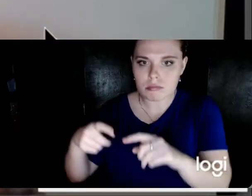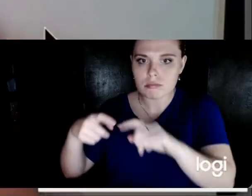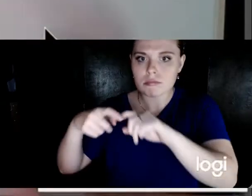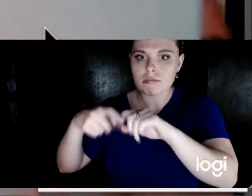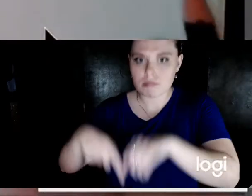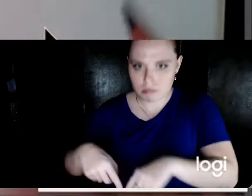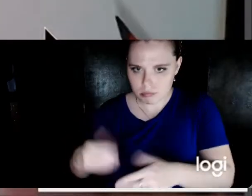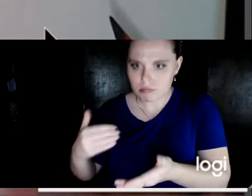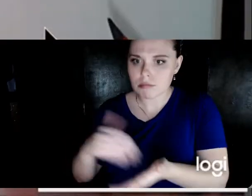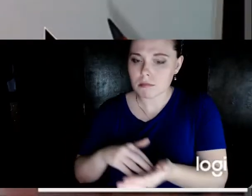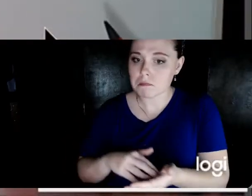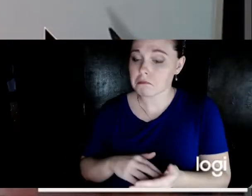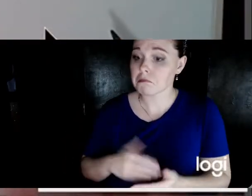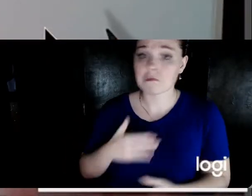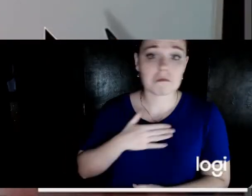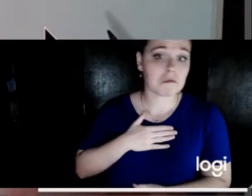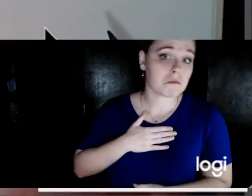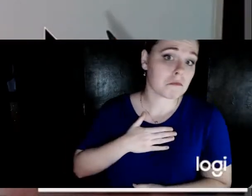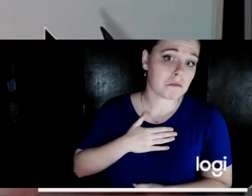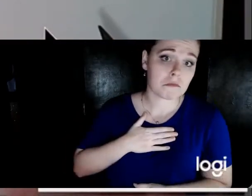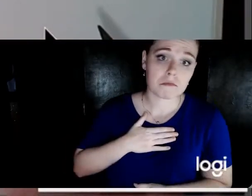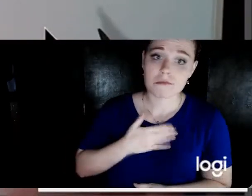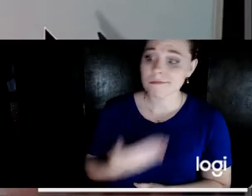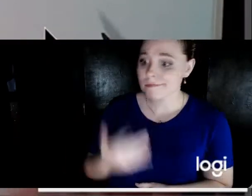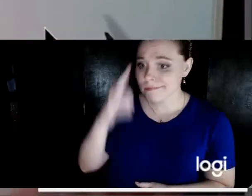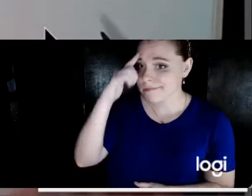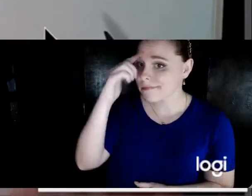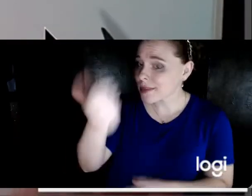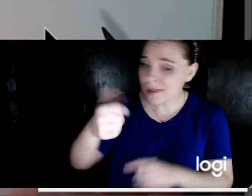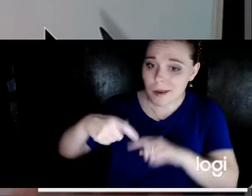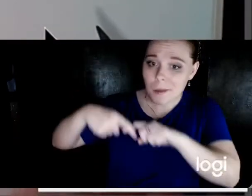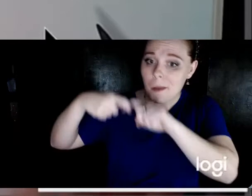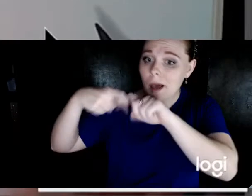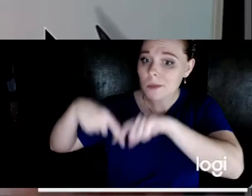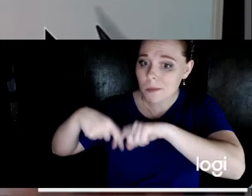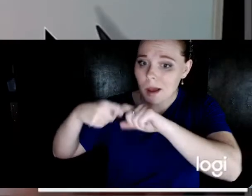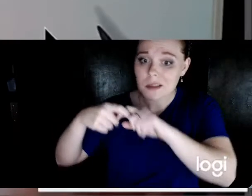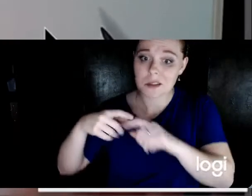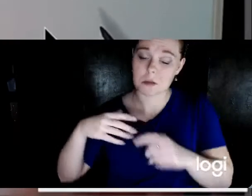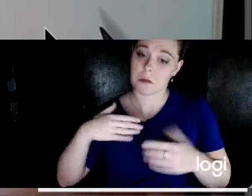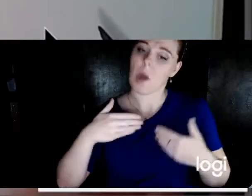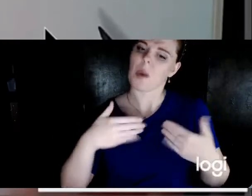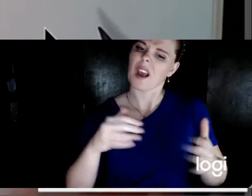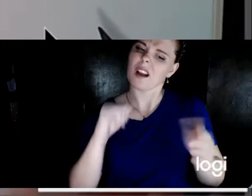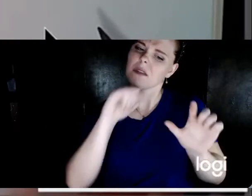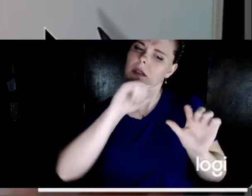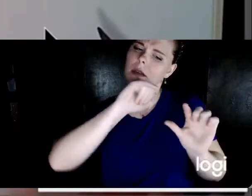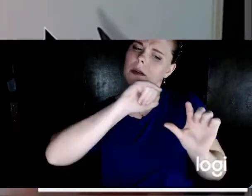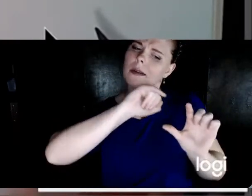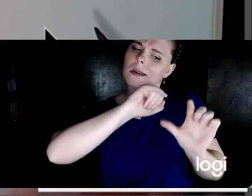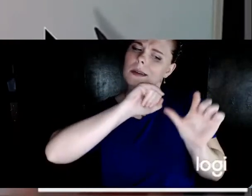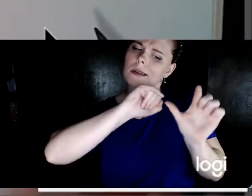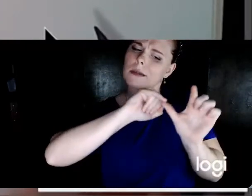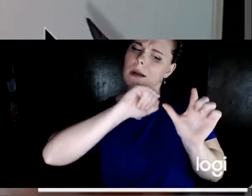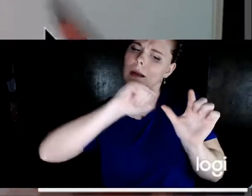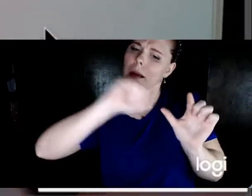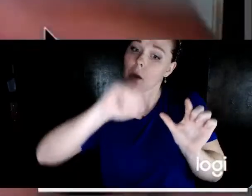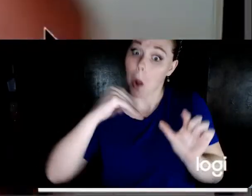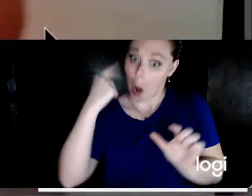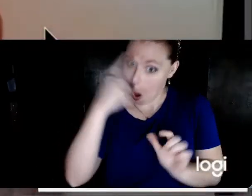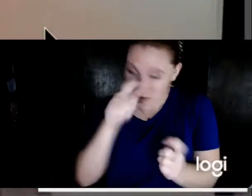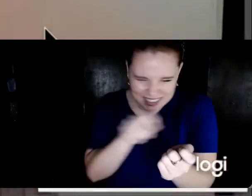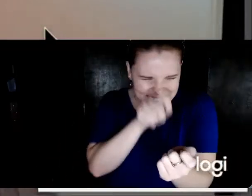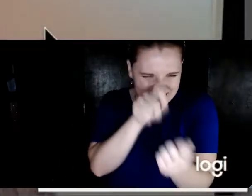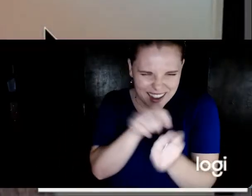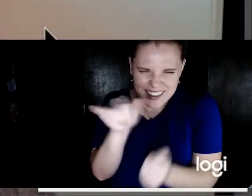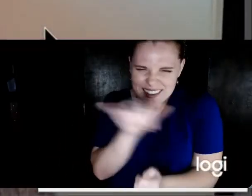But feel free to pause anytime. So I've got my petals kind of dotted in. Again, maybe they don't look exactly like the reference